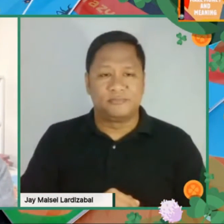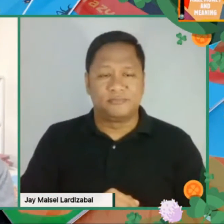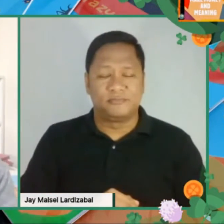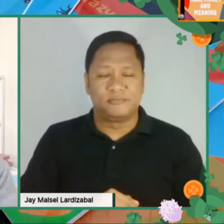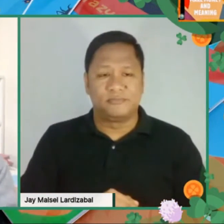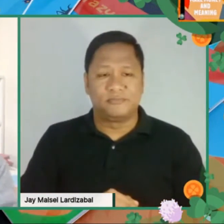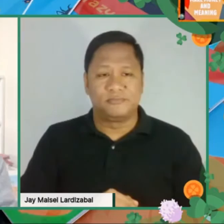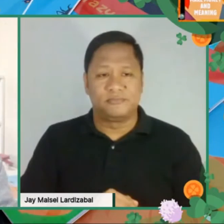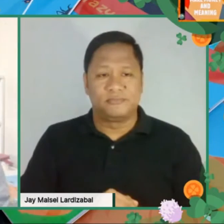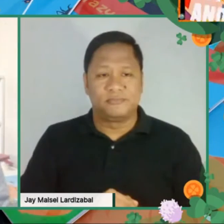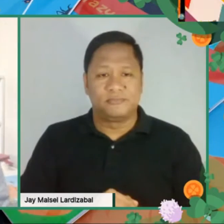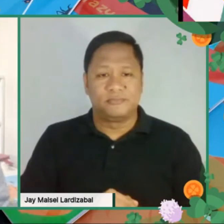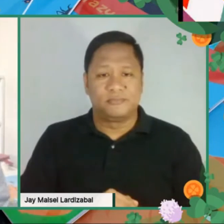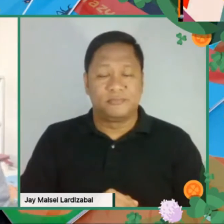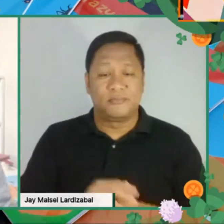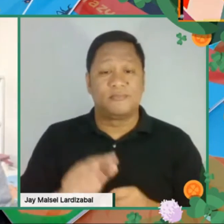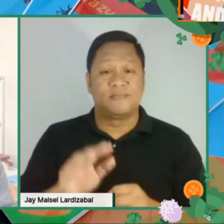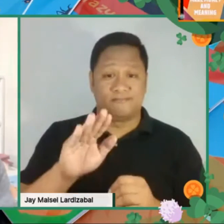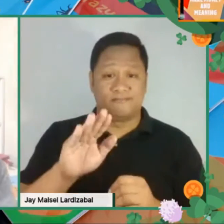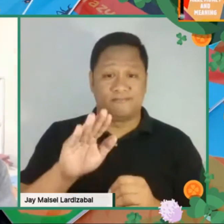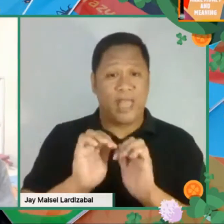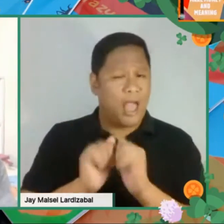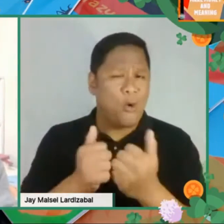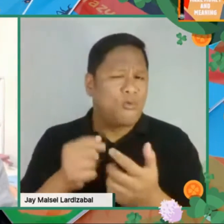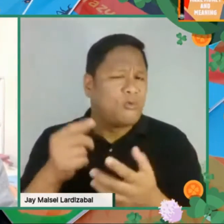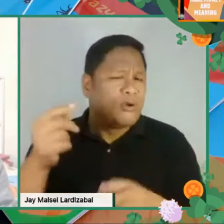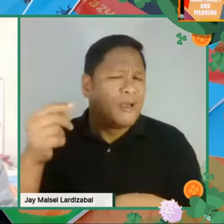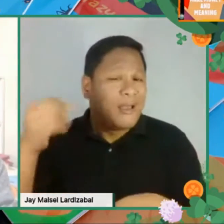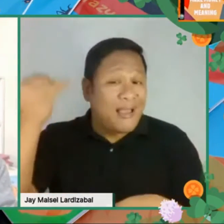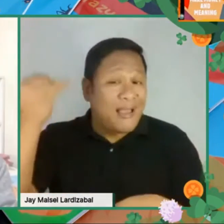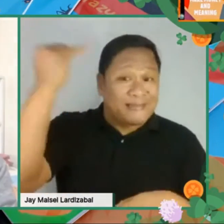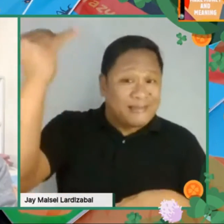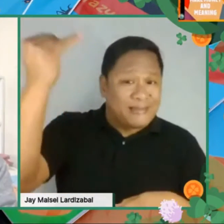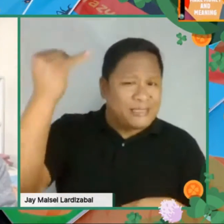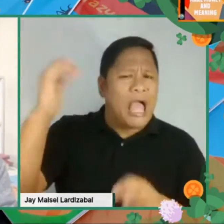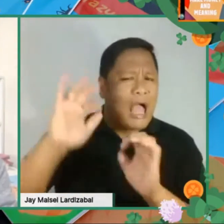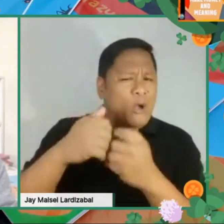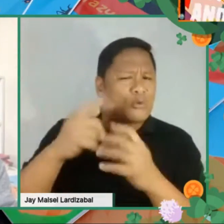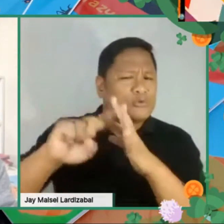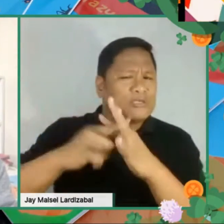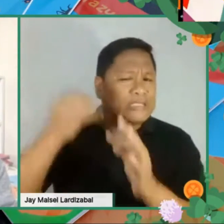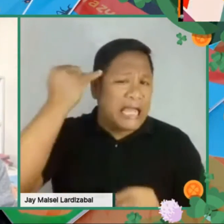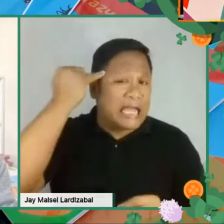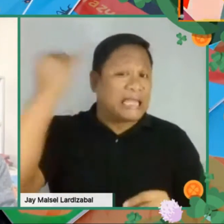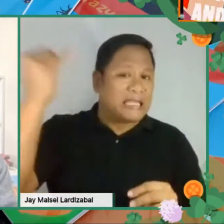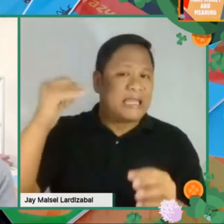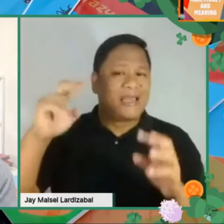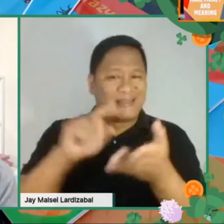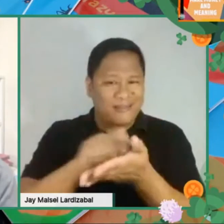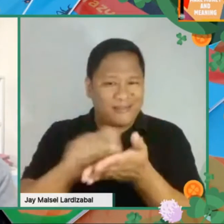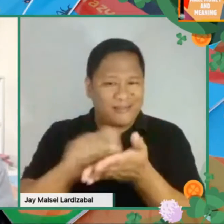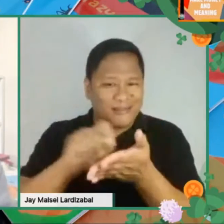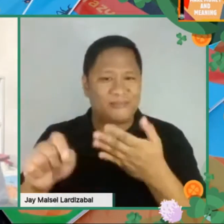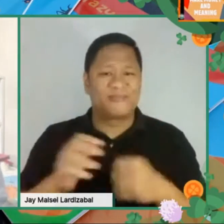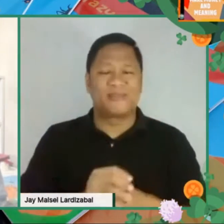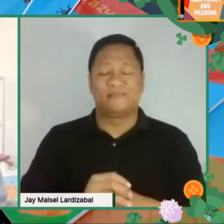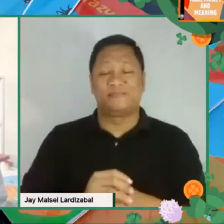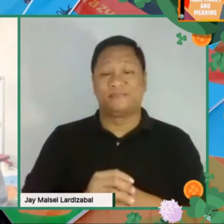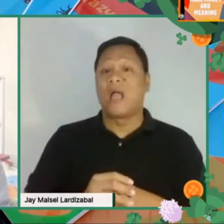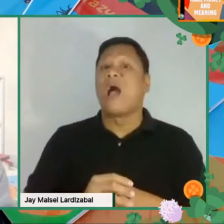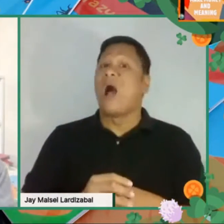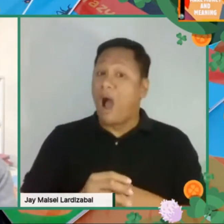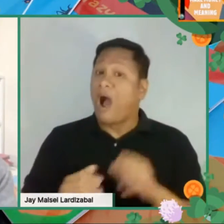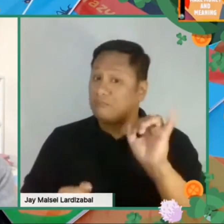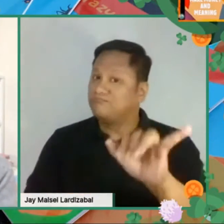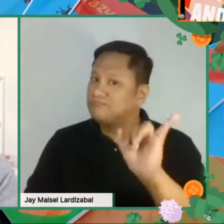Mm. How Yeah. did you get the idea for this book? Ah, marami. I